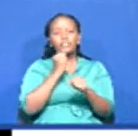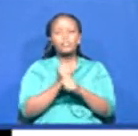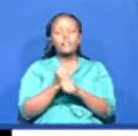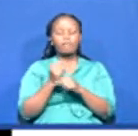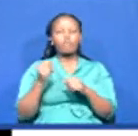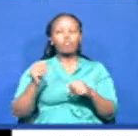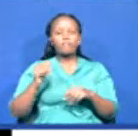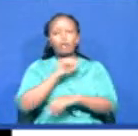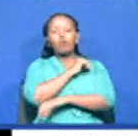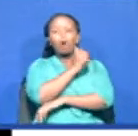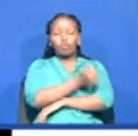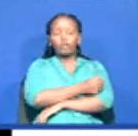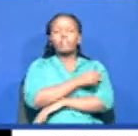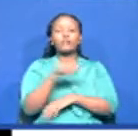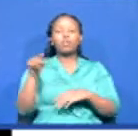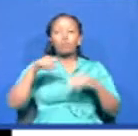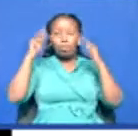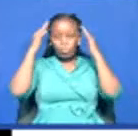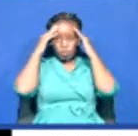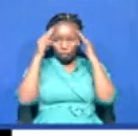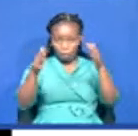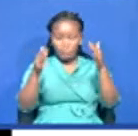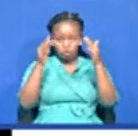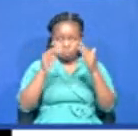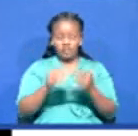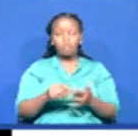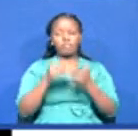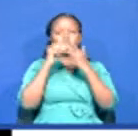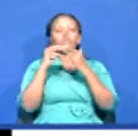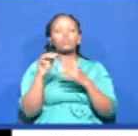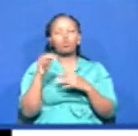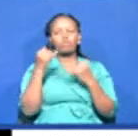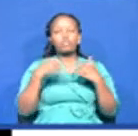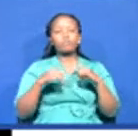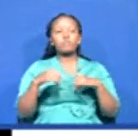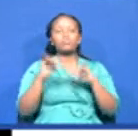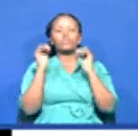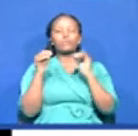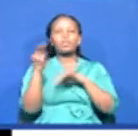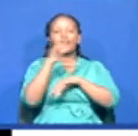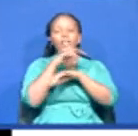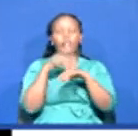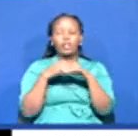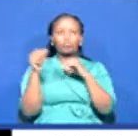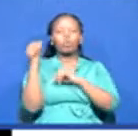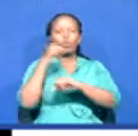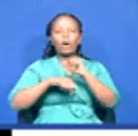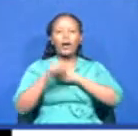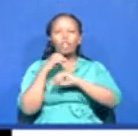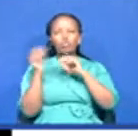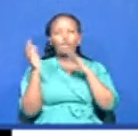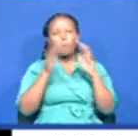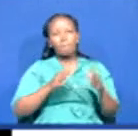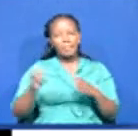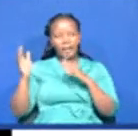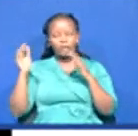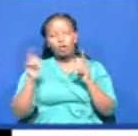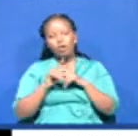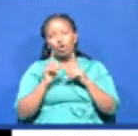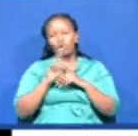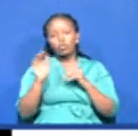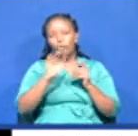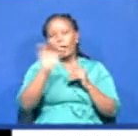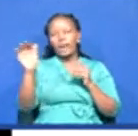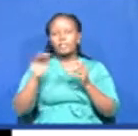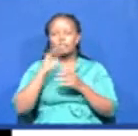at the forefront of the implementation of the National Anti-Illicit Action Plan. And I call upon all state agencies